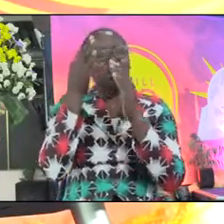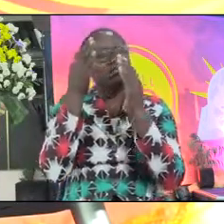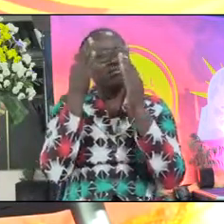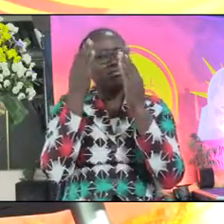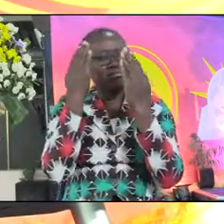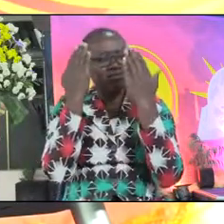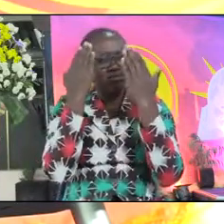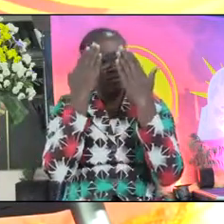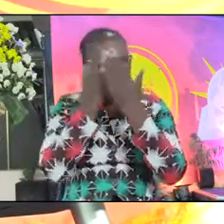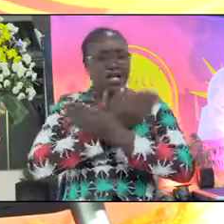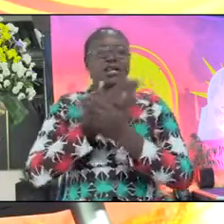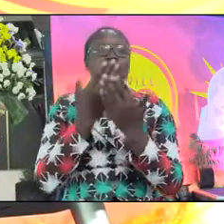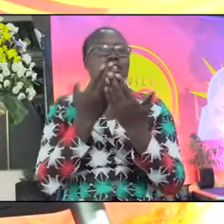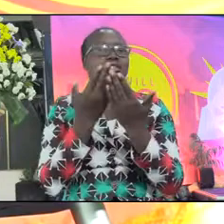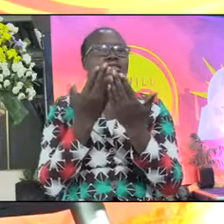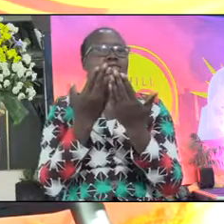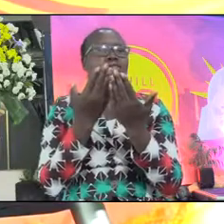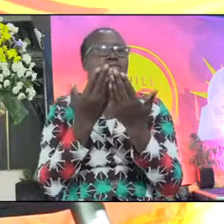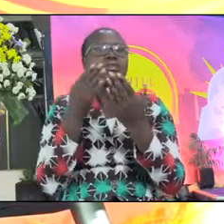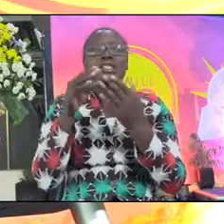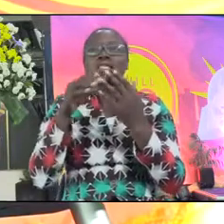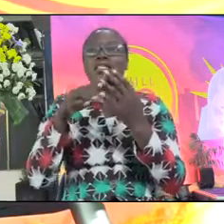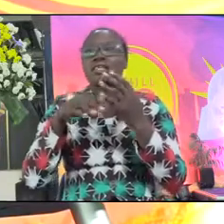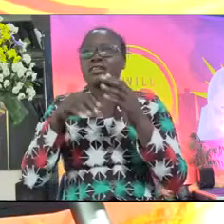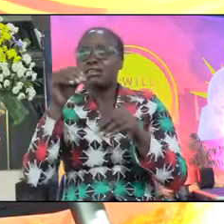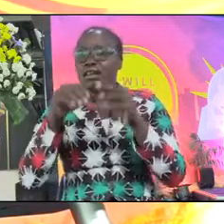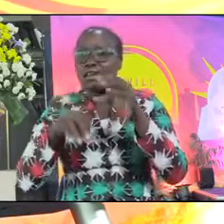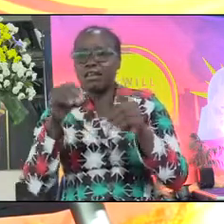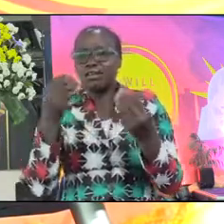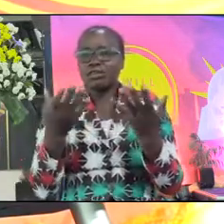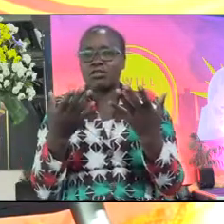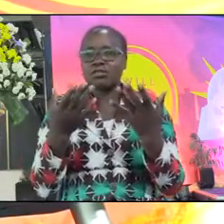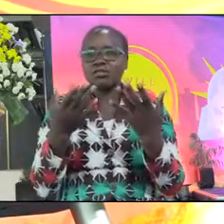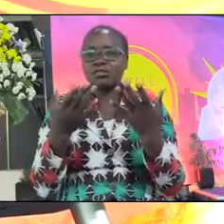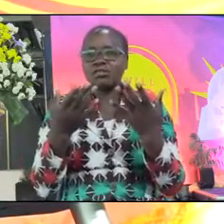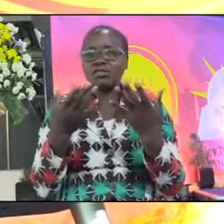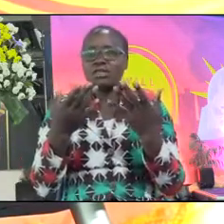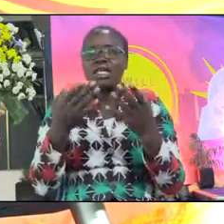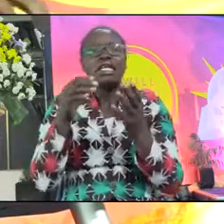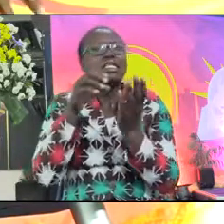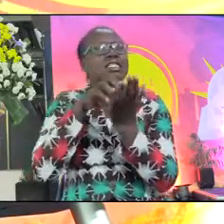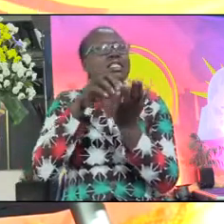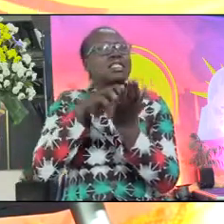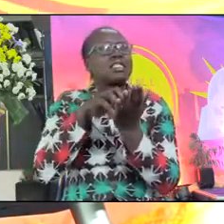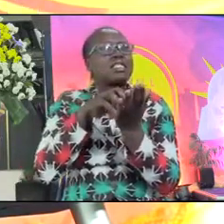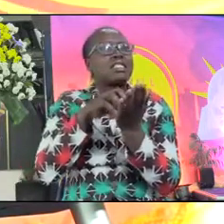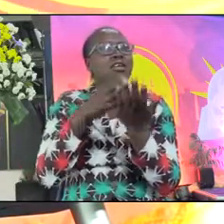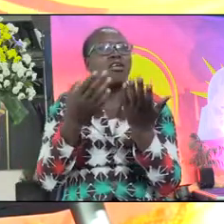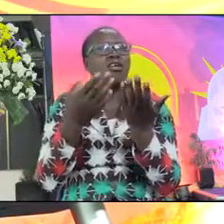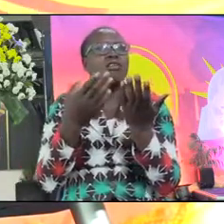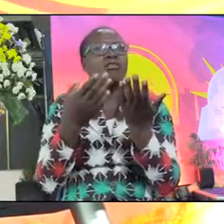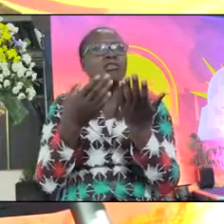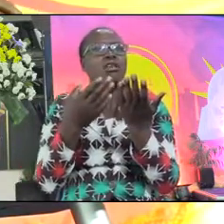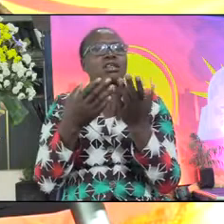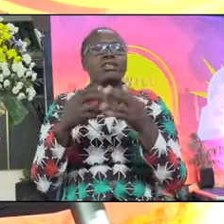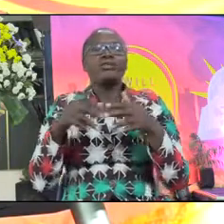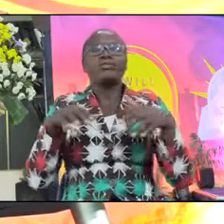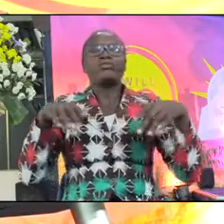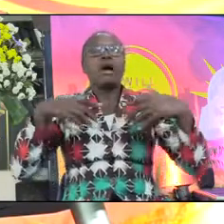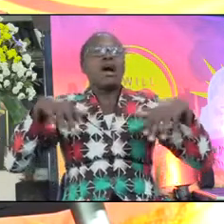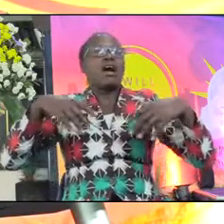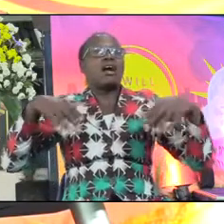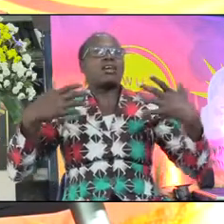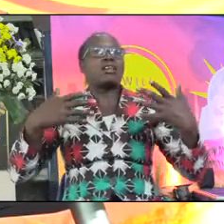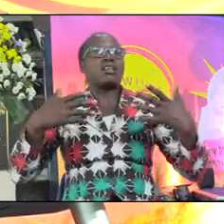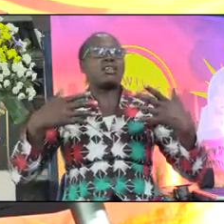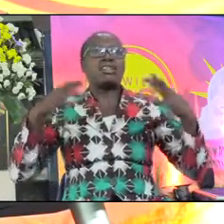dark. The election is in a state of suspension.